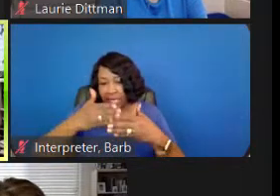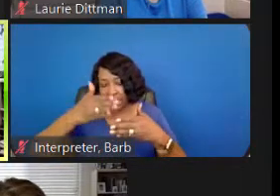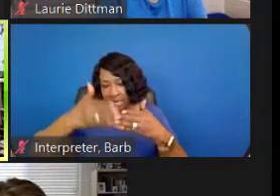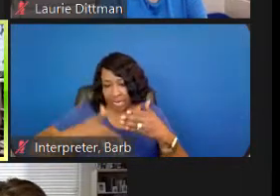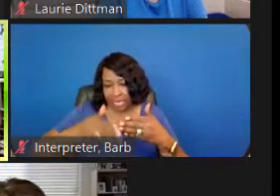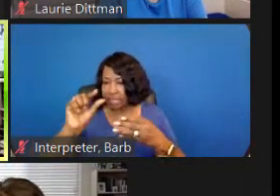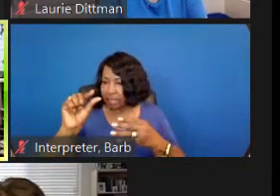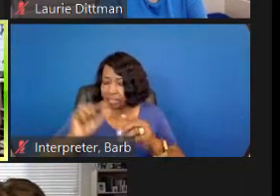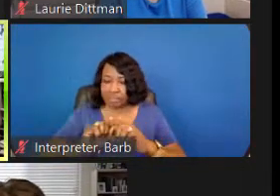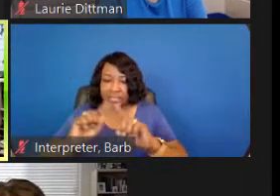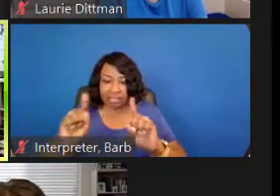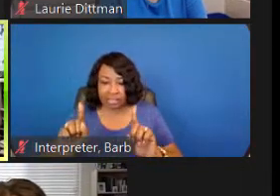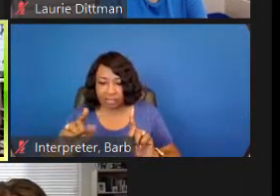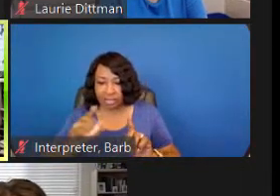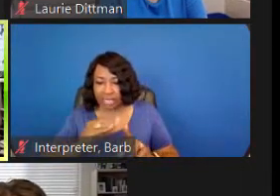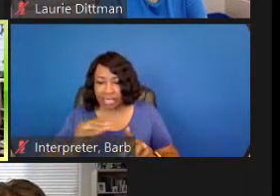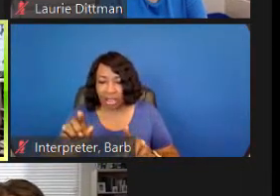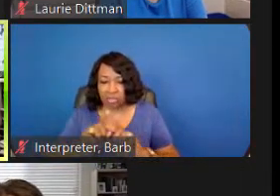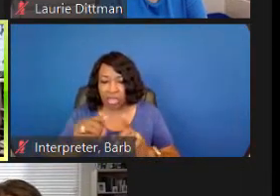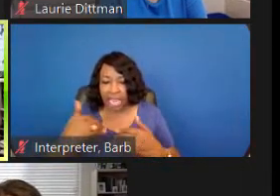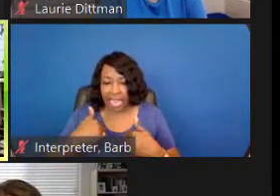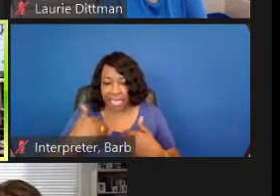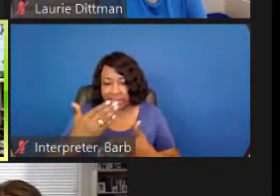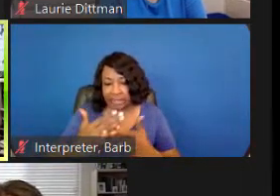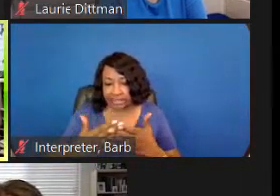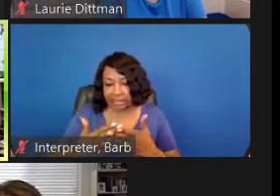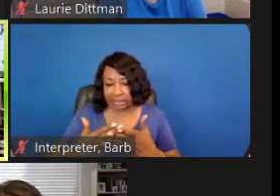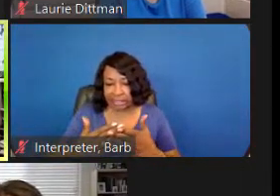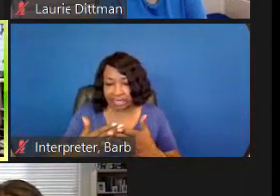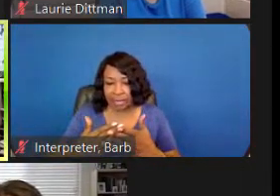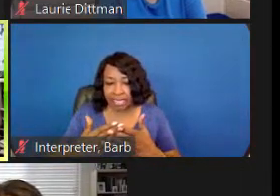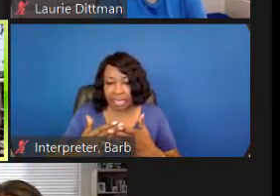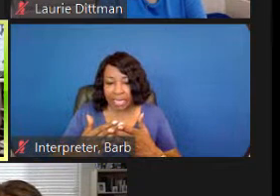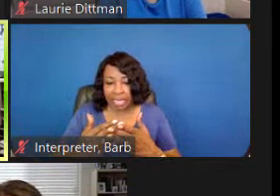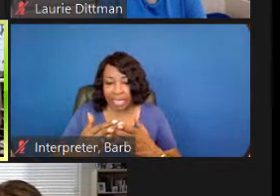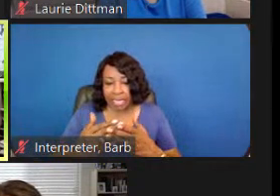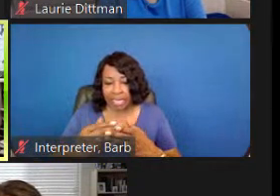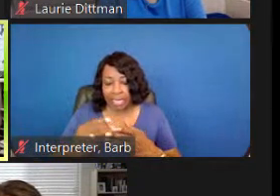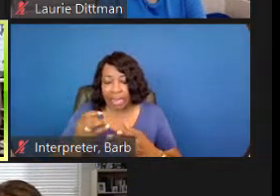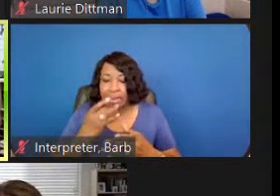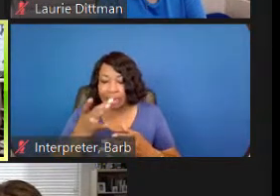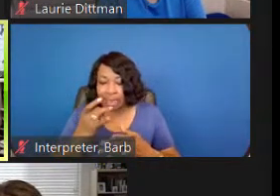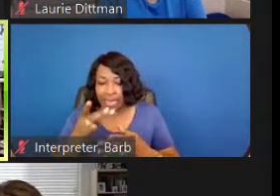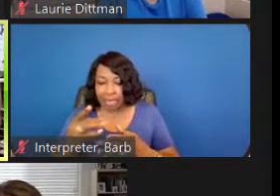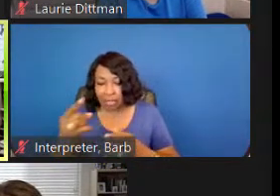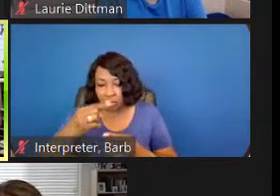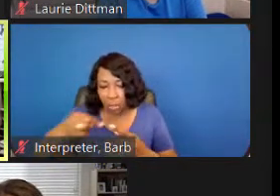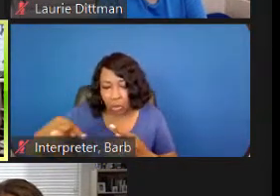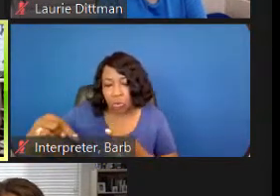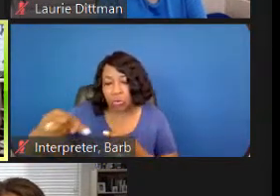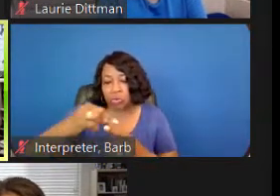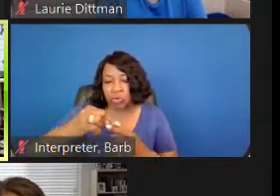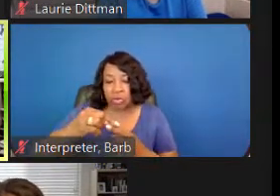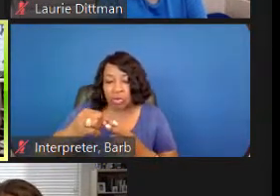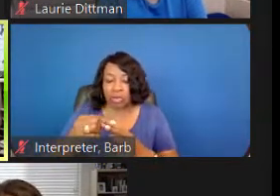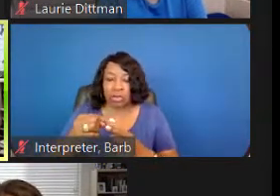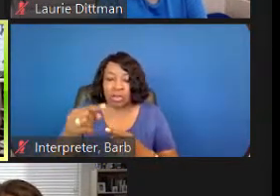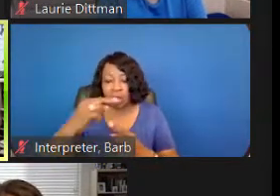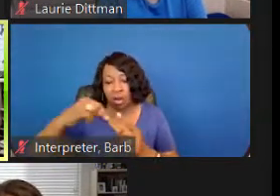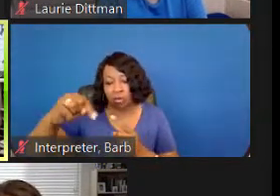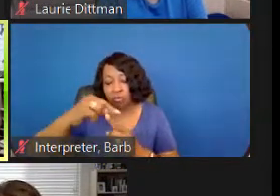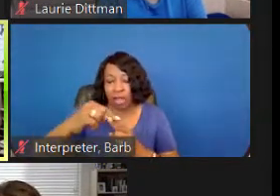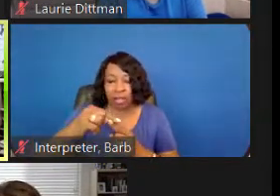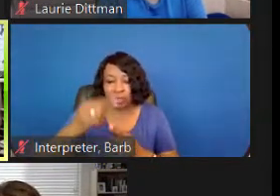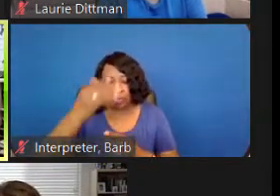it also has like some LED accent lighting that loops around the front headlights and the rear